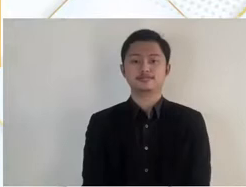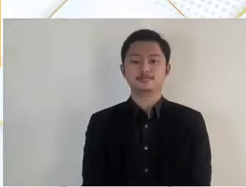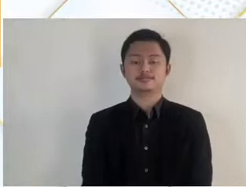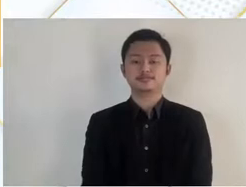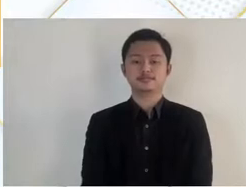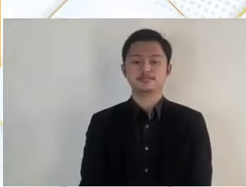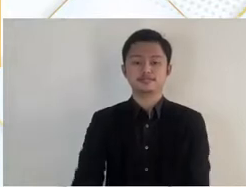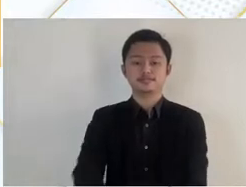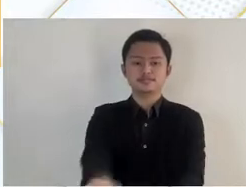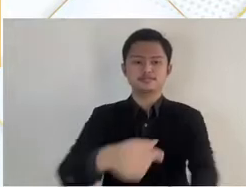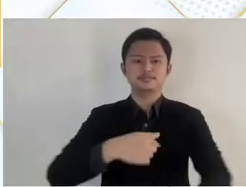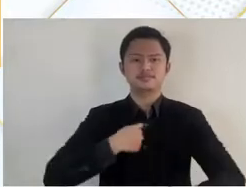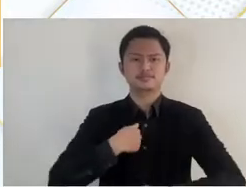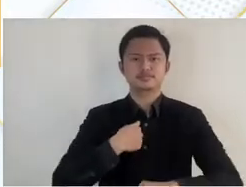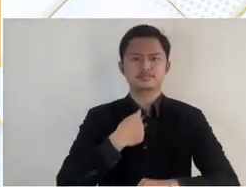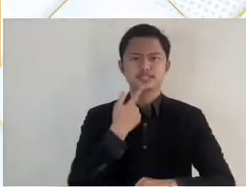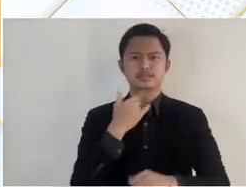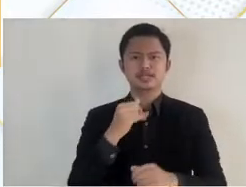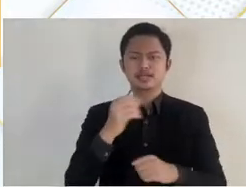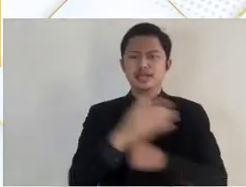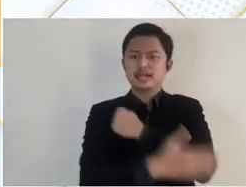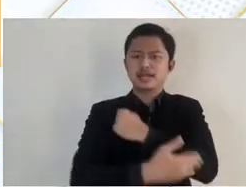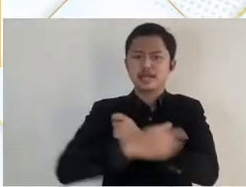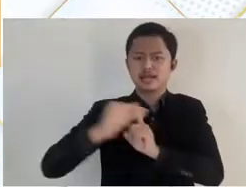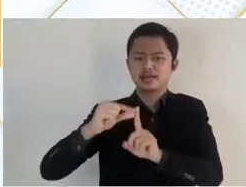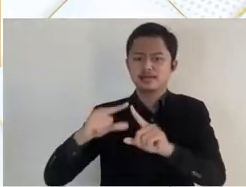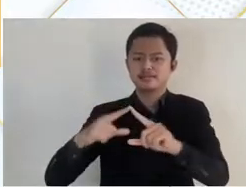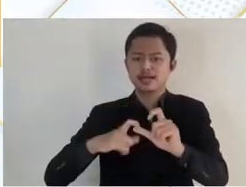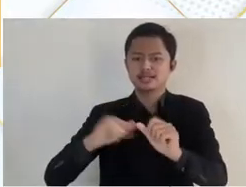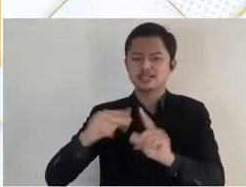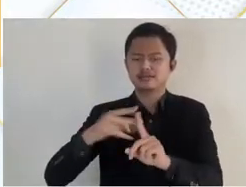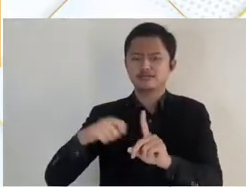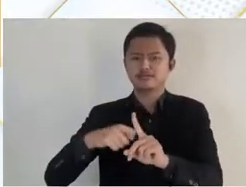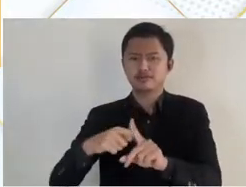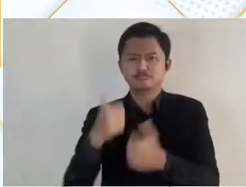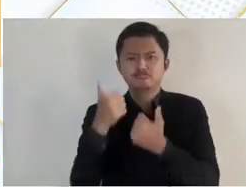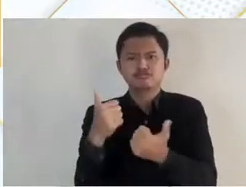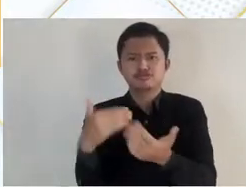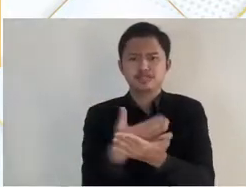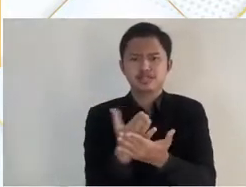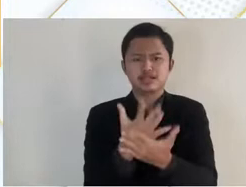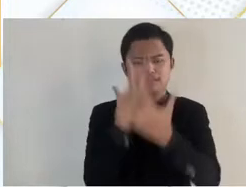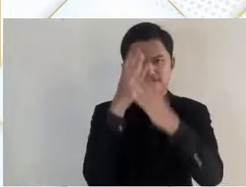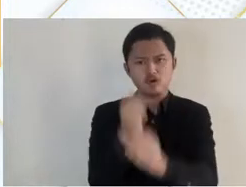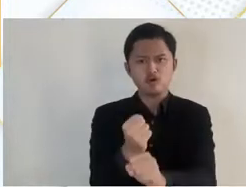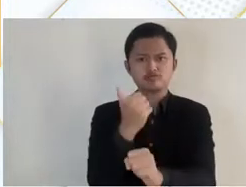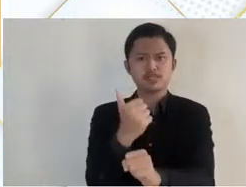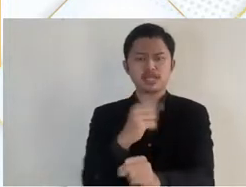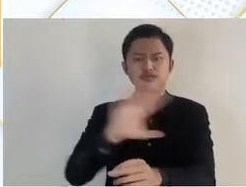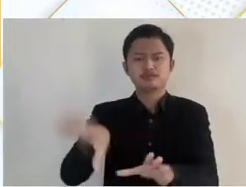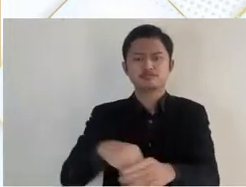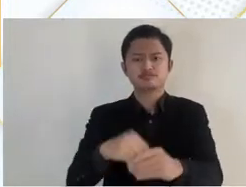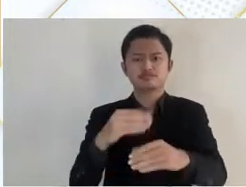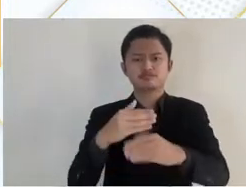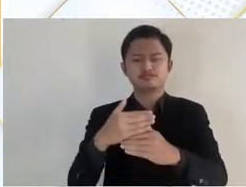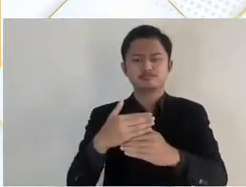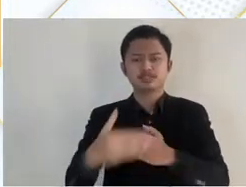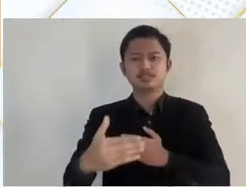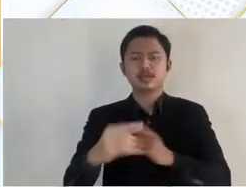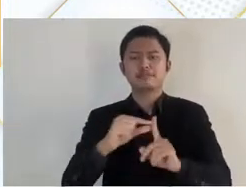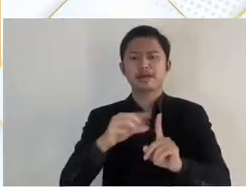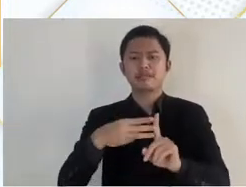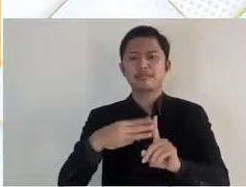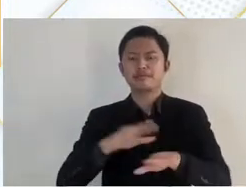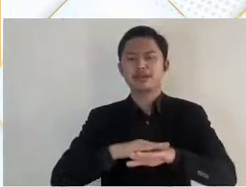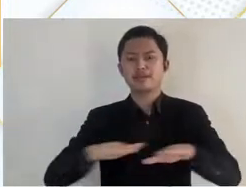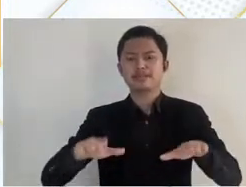and I'm quoting, Pacific countries could seek to engage more strategically and sustainably with UN peacekeeping by